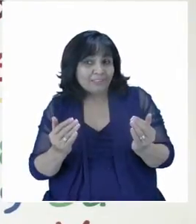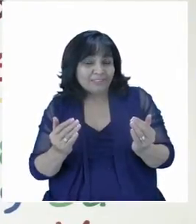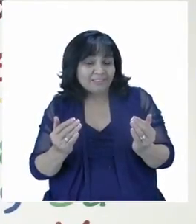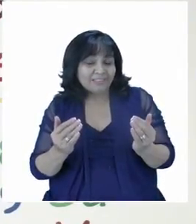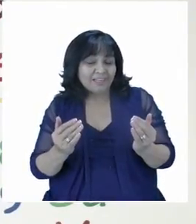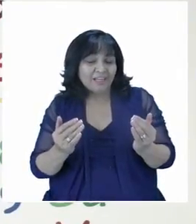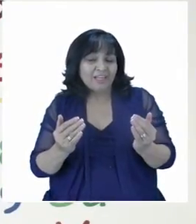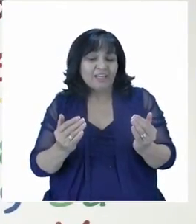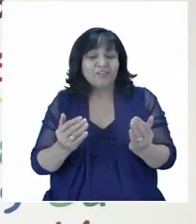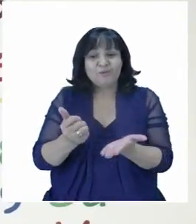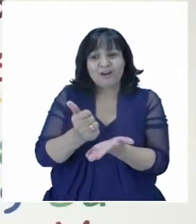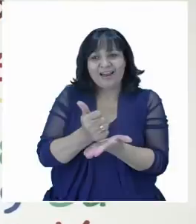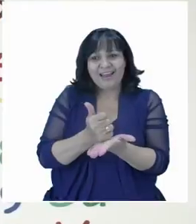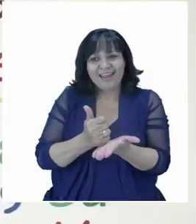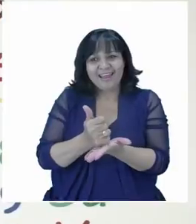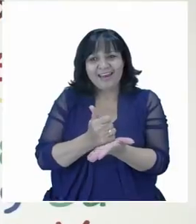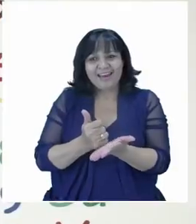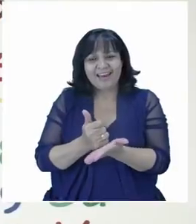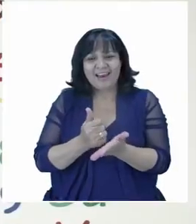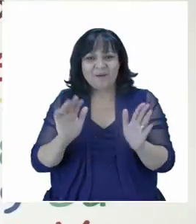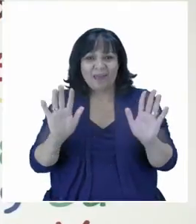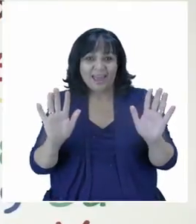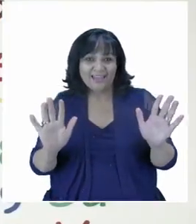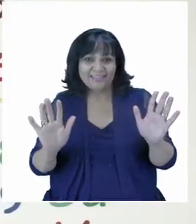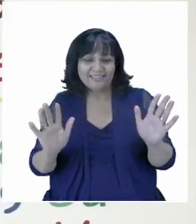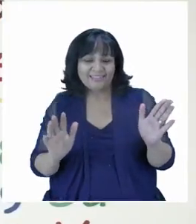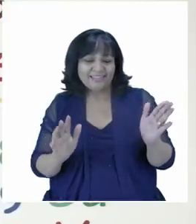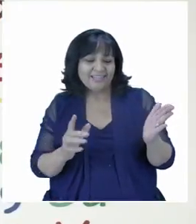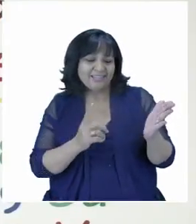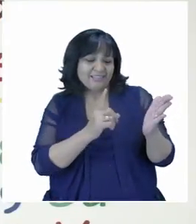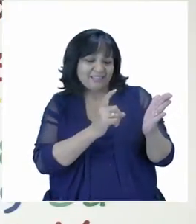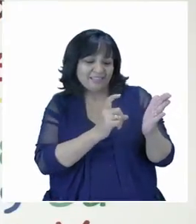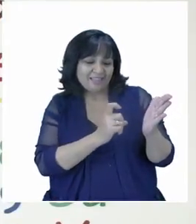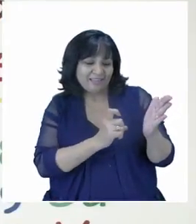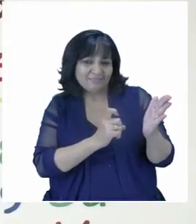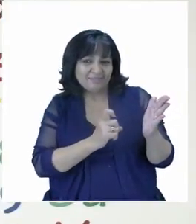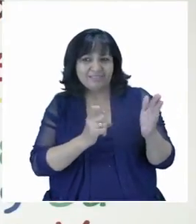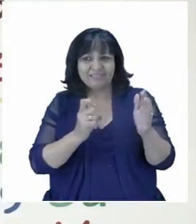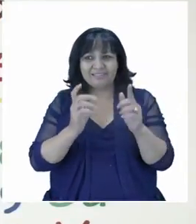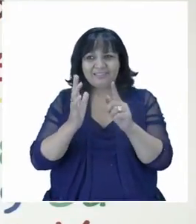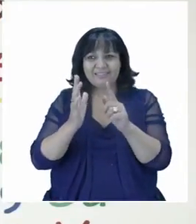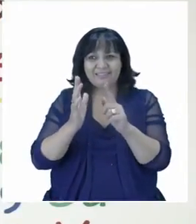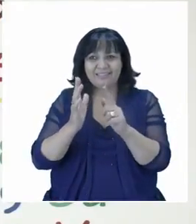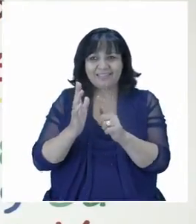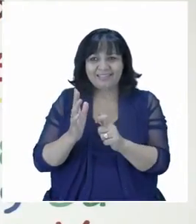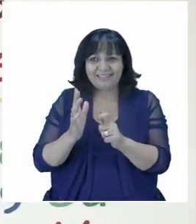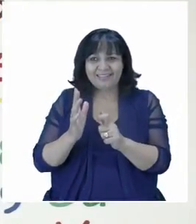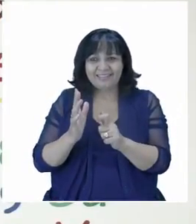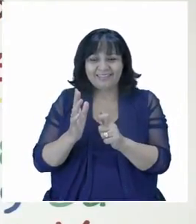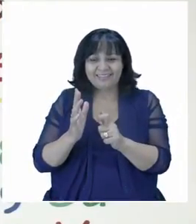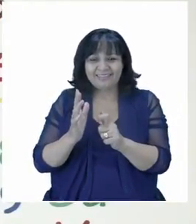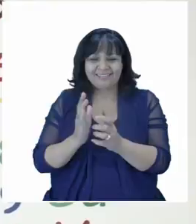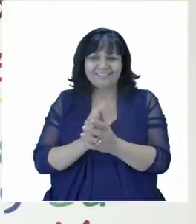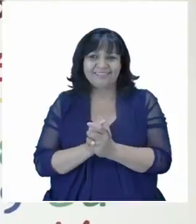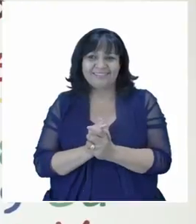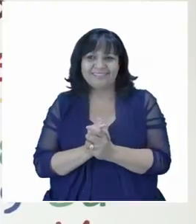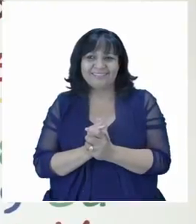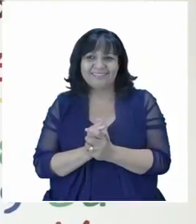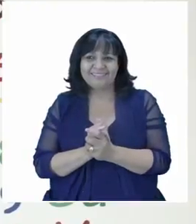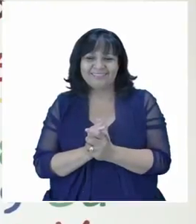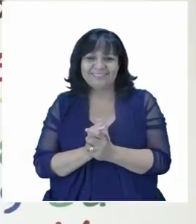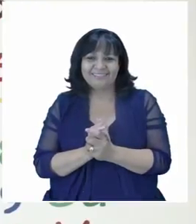to sanitize. Take your sanitizer, put it in one hand, very